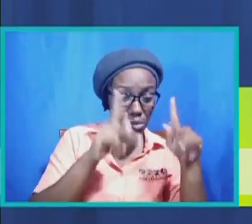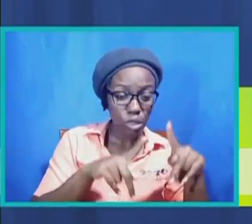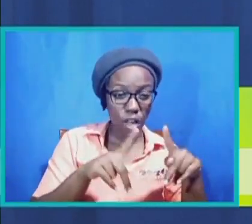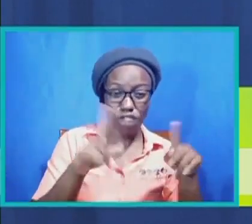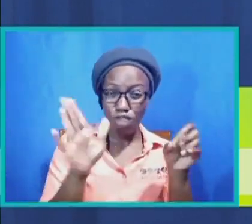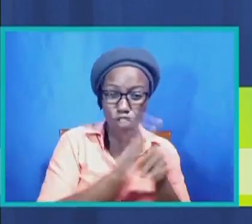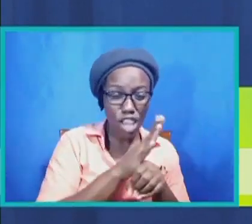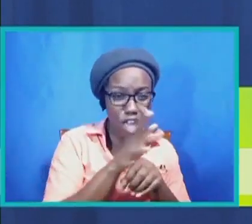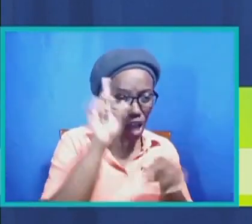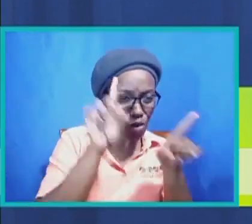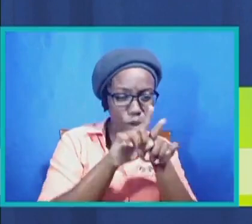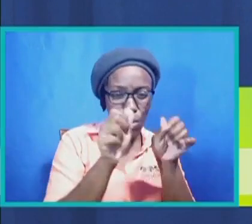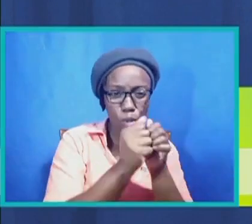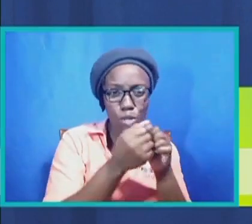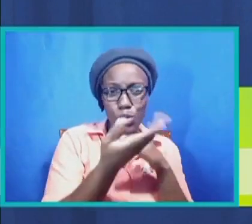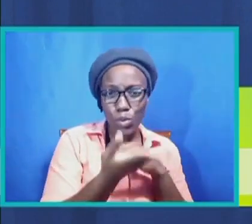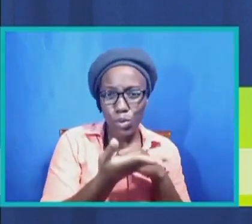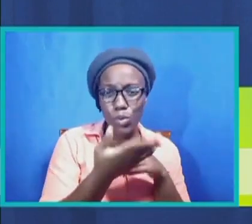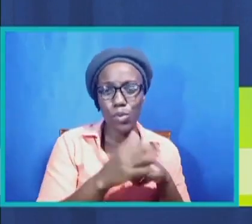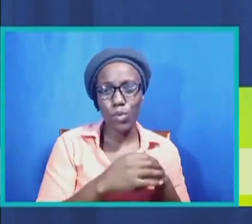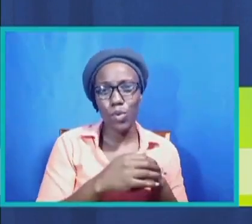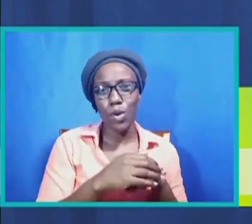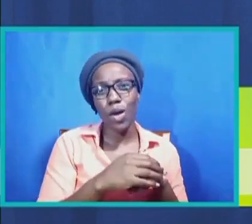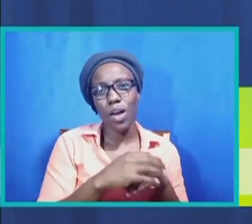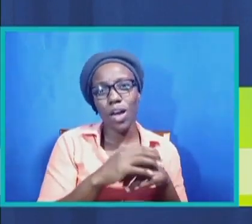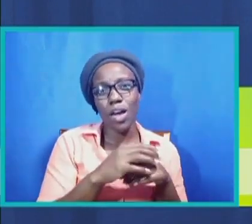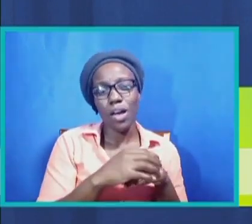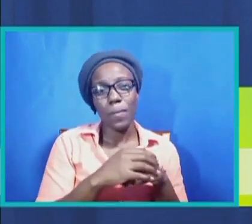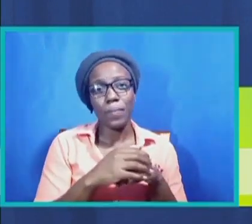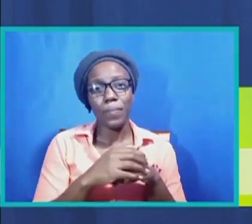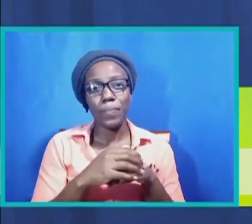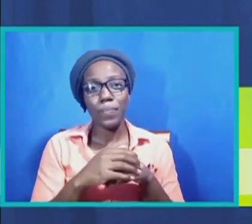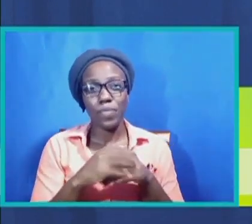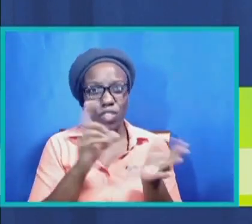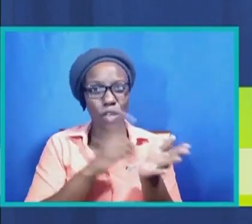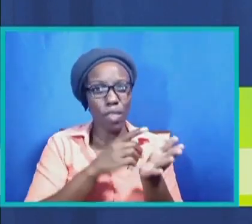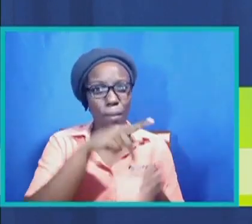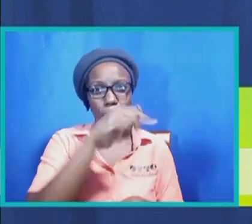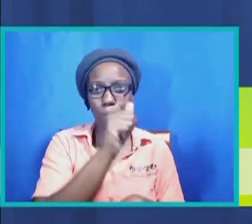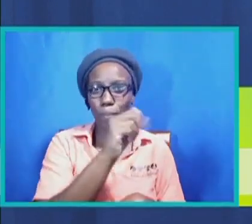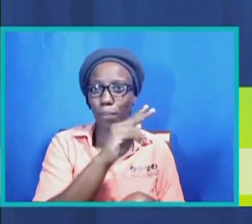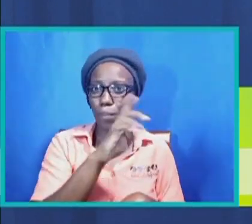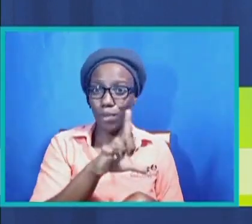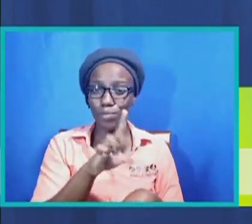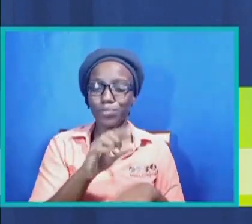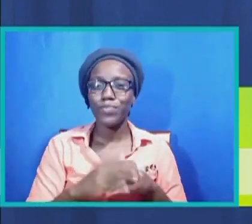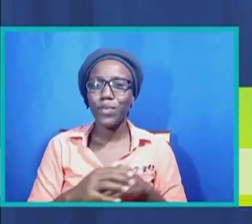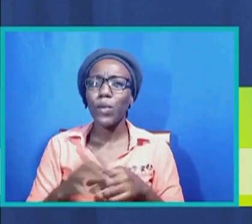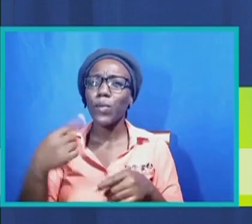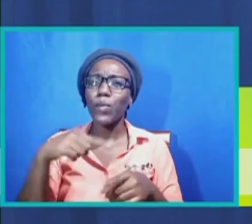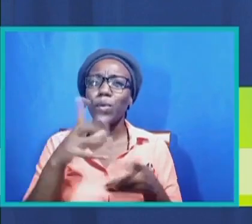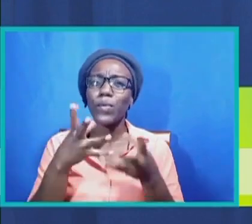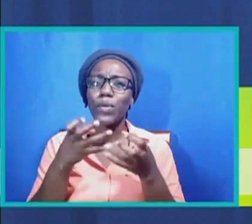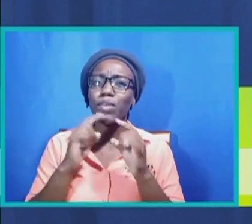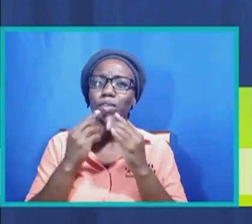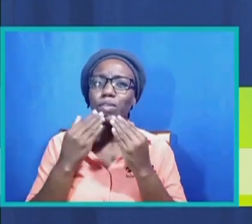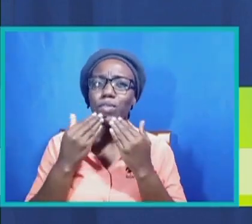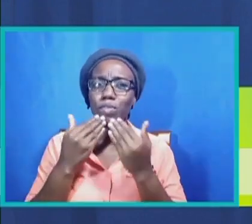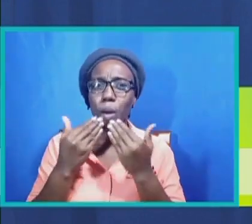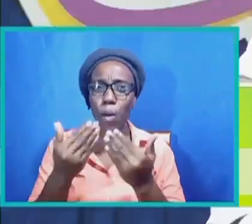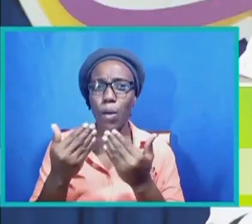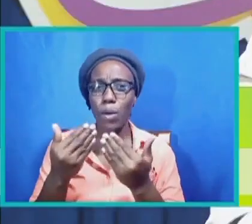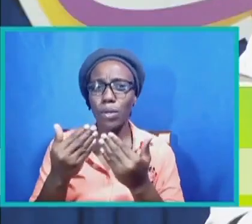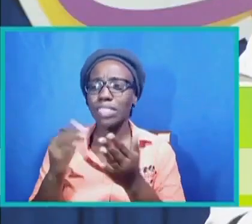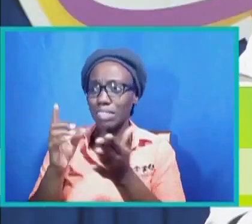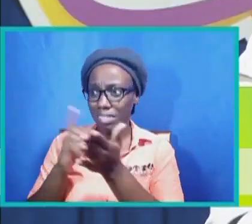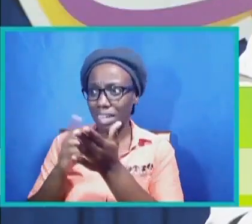artificial segregation and fit for trade, Dr. Paul. But once again, we want to thank you so much, Dr. Gillian Paul, President of COSTAT, as